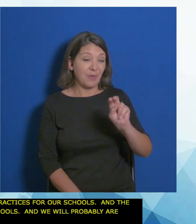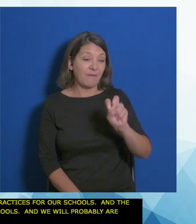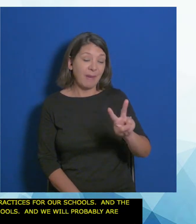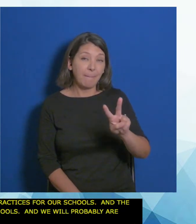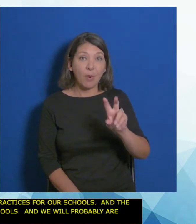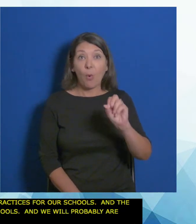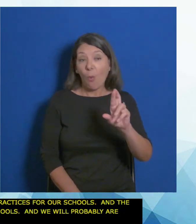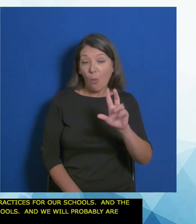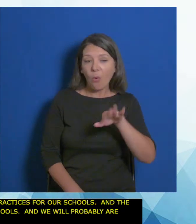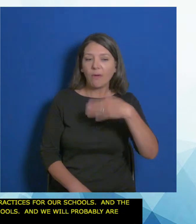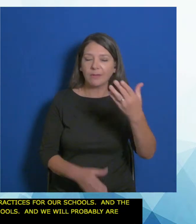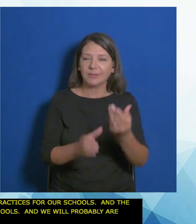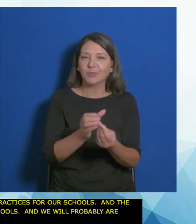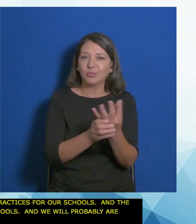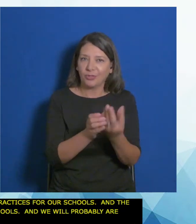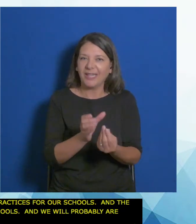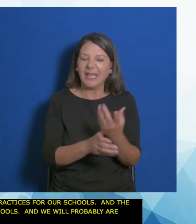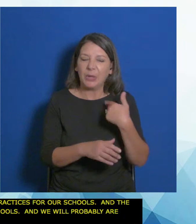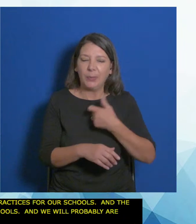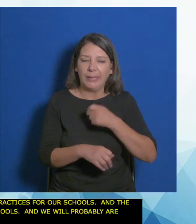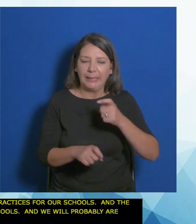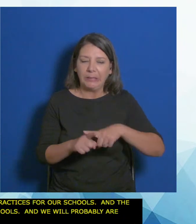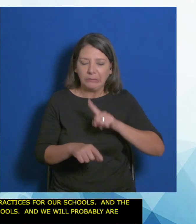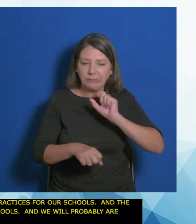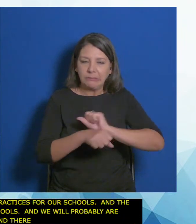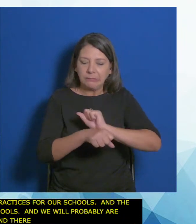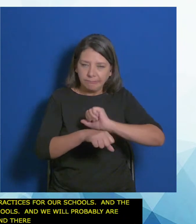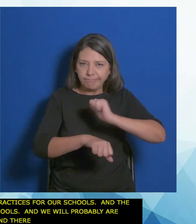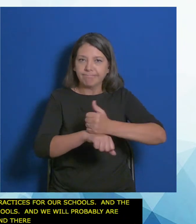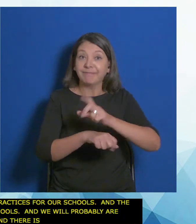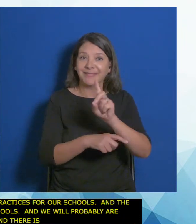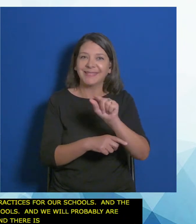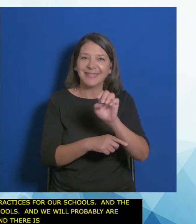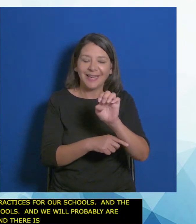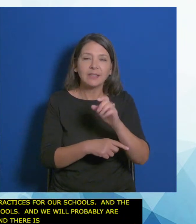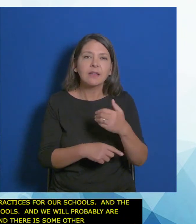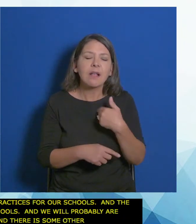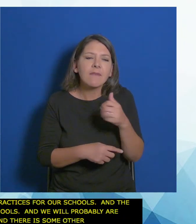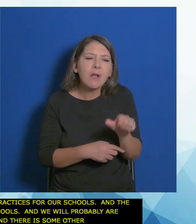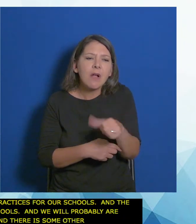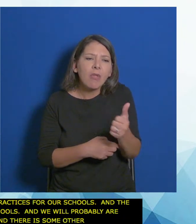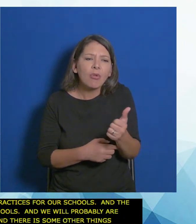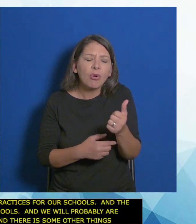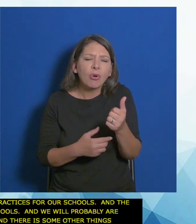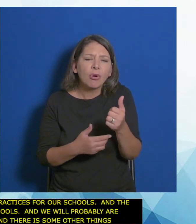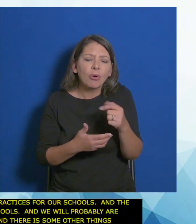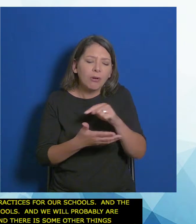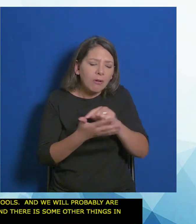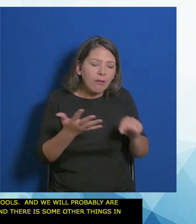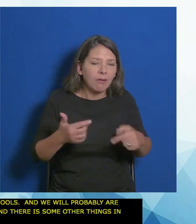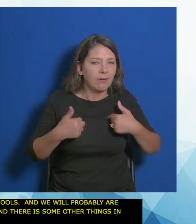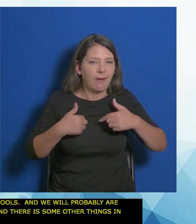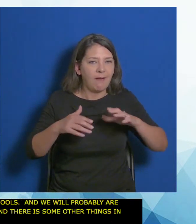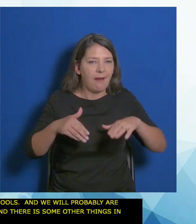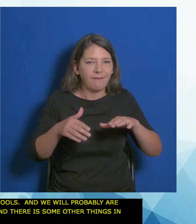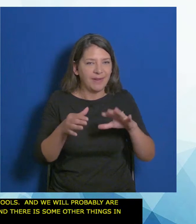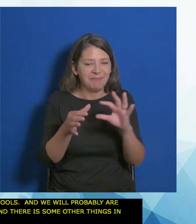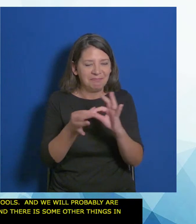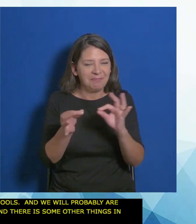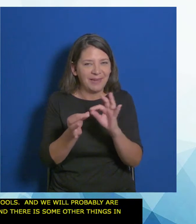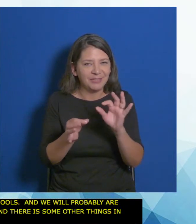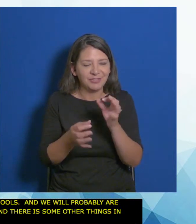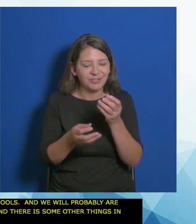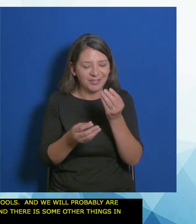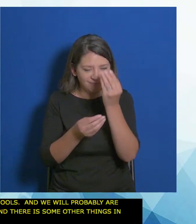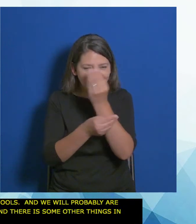have to set that date. There are some other things in there that I haven't mentioned, but the goal